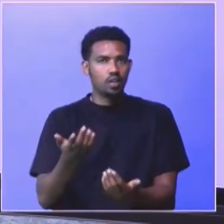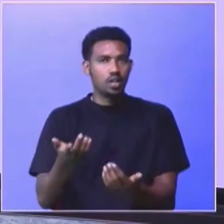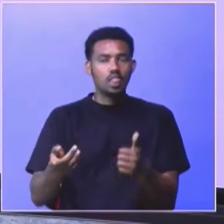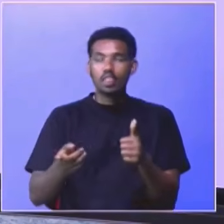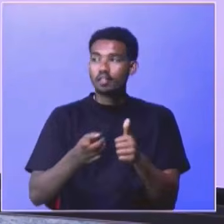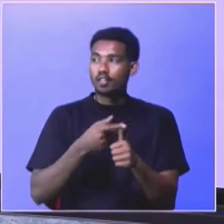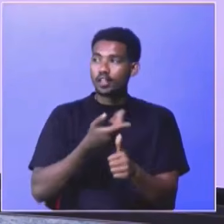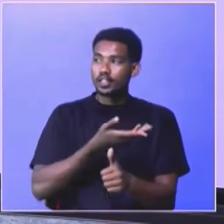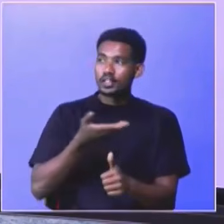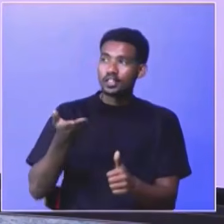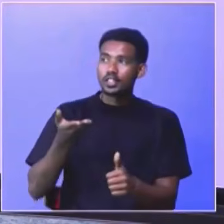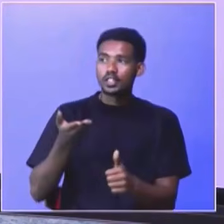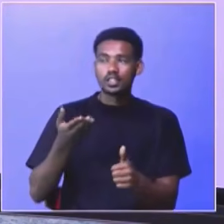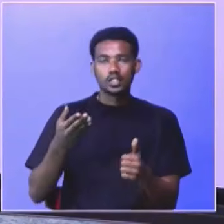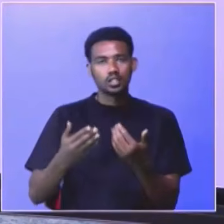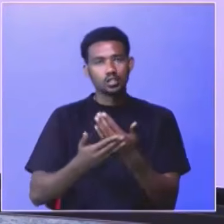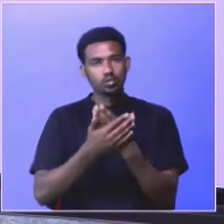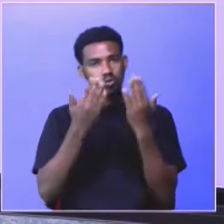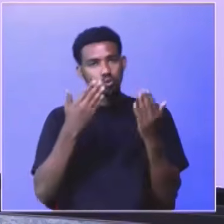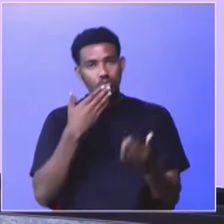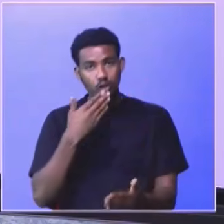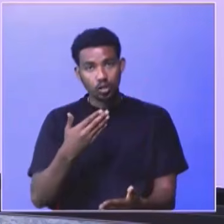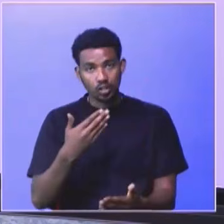thing, good morning,